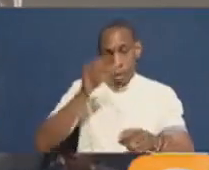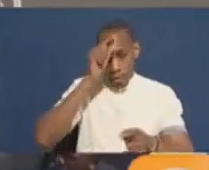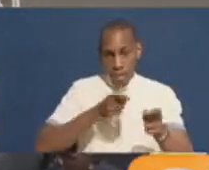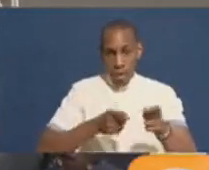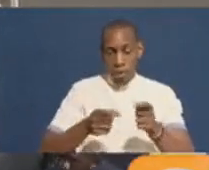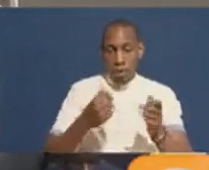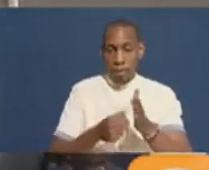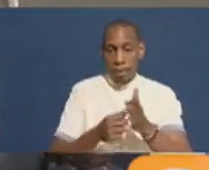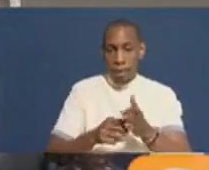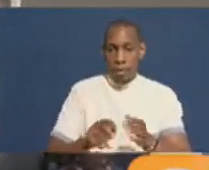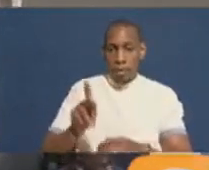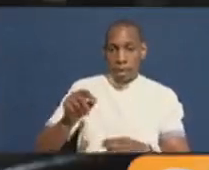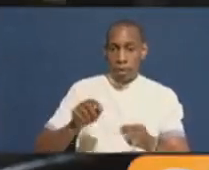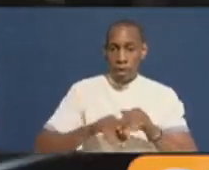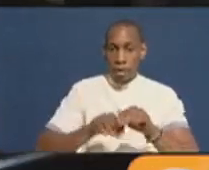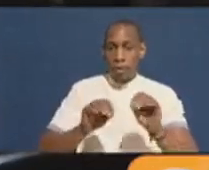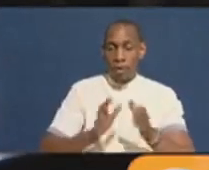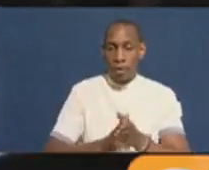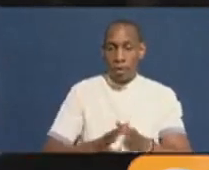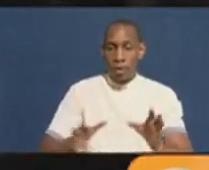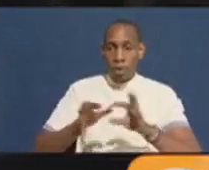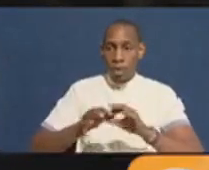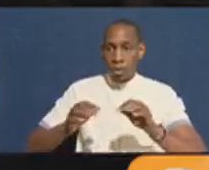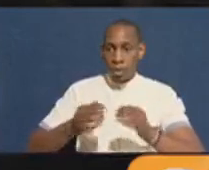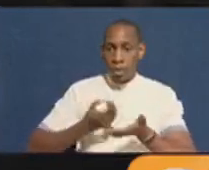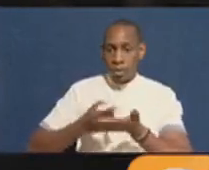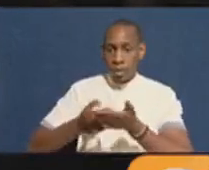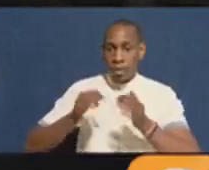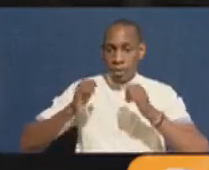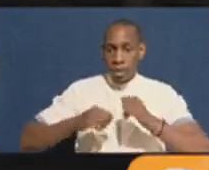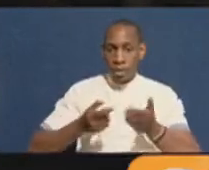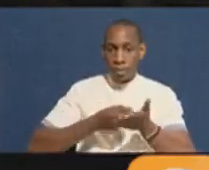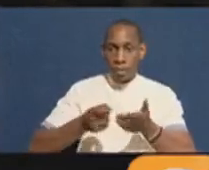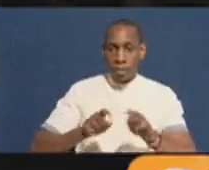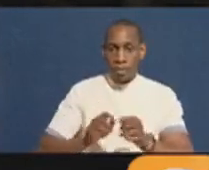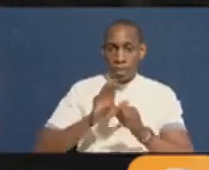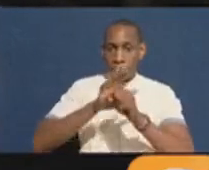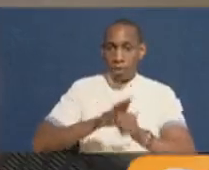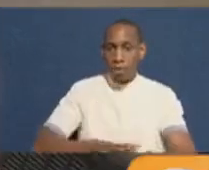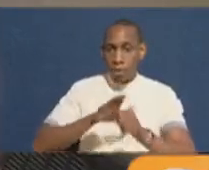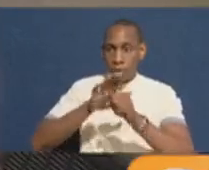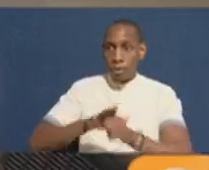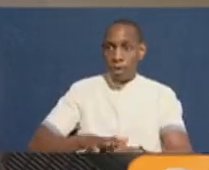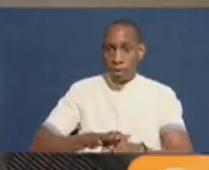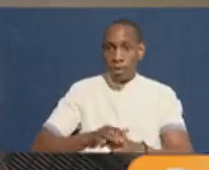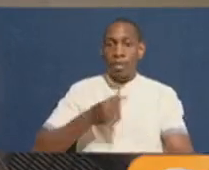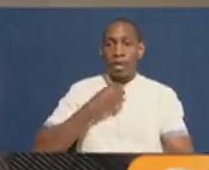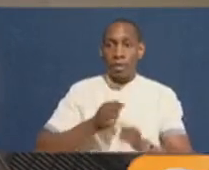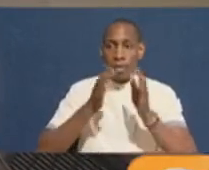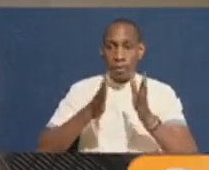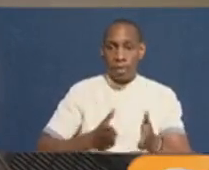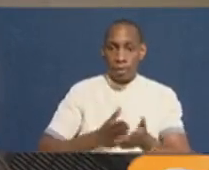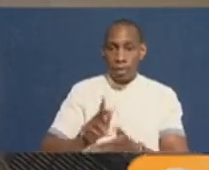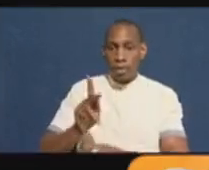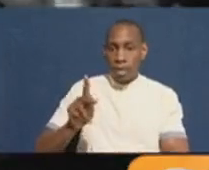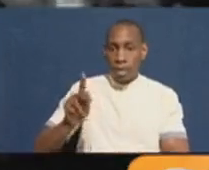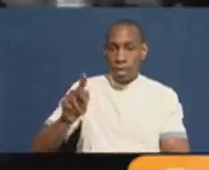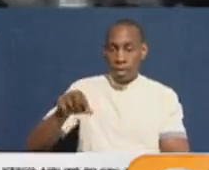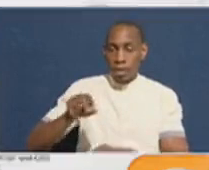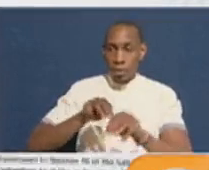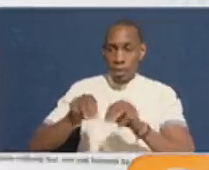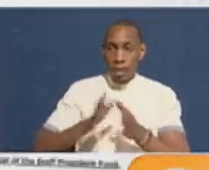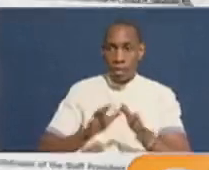airline, non-adherence to the collective bargaining agreement signed, and victimization and harassment of union officials by KQ management.